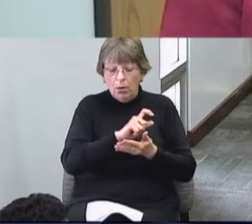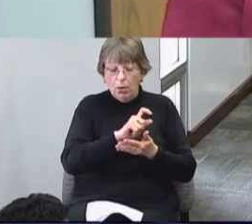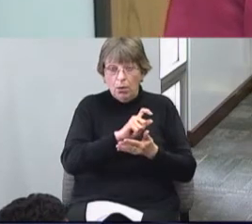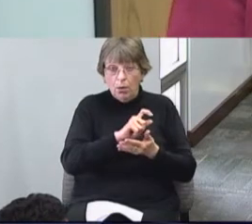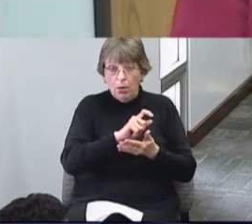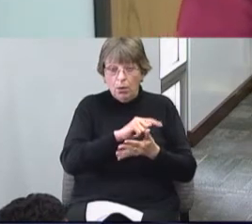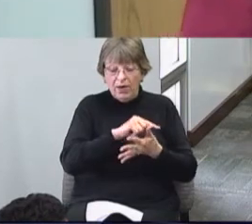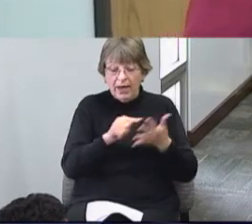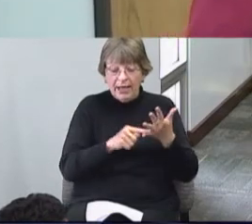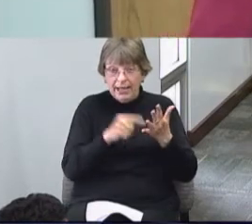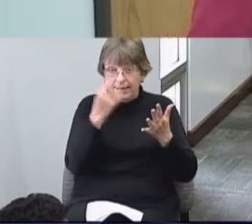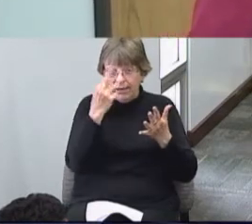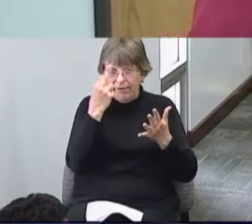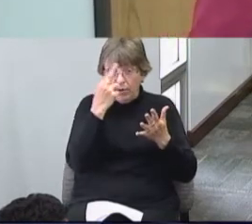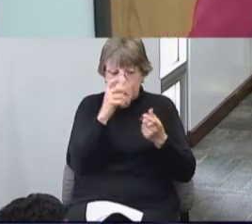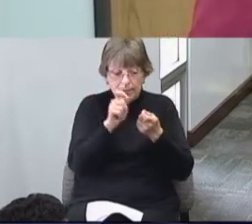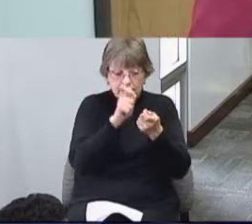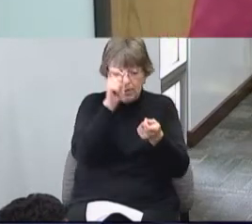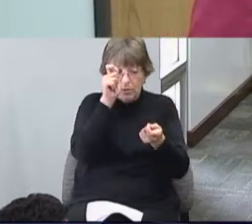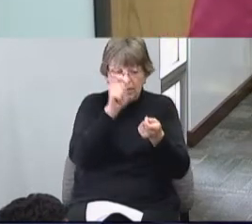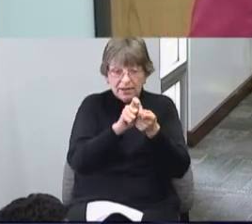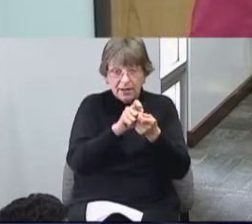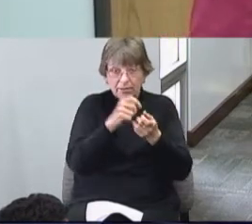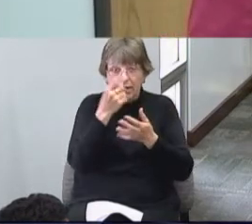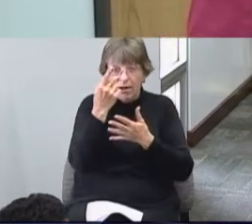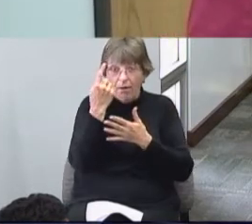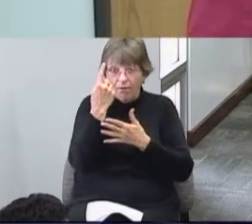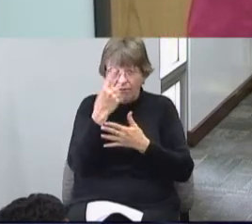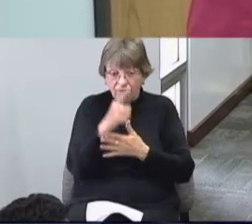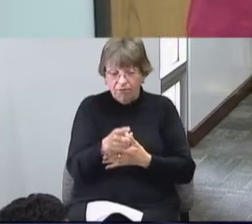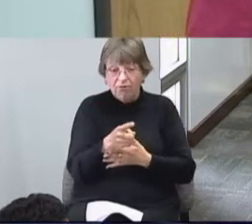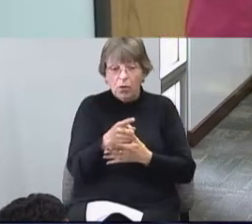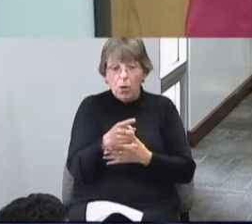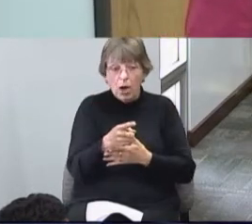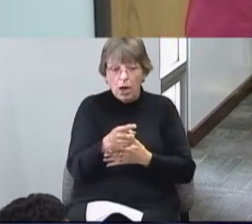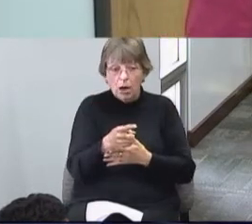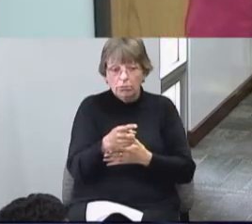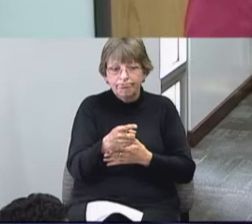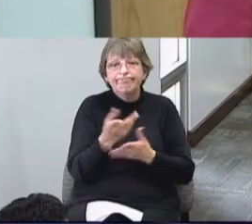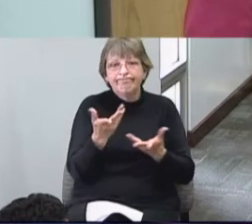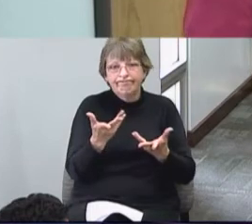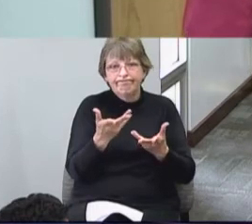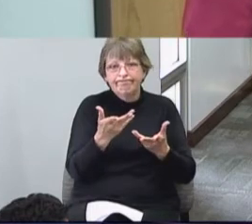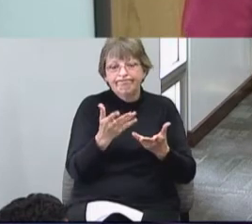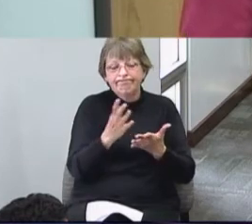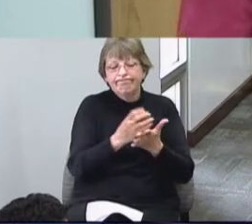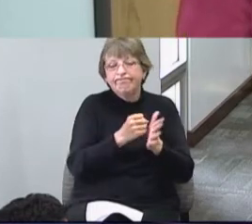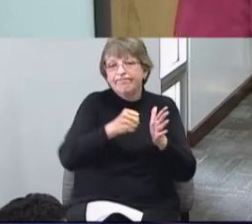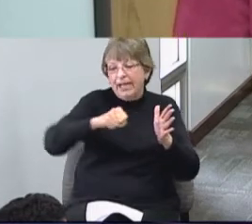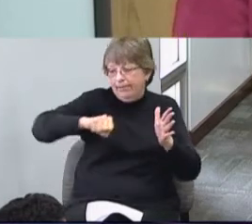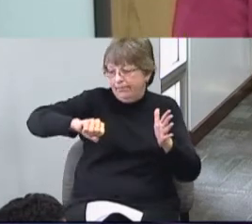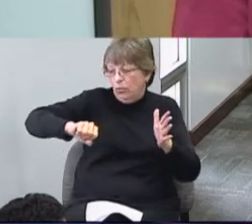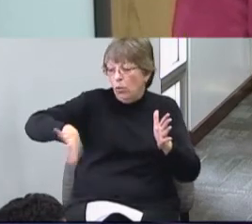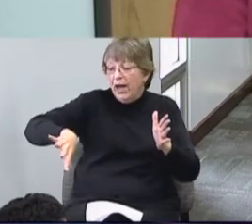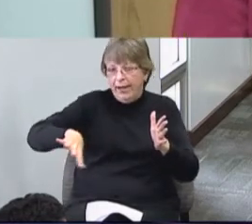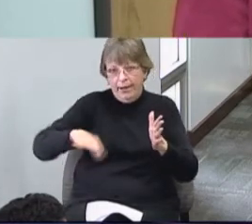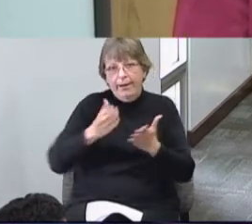reasons for deaccessioning a piece of art, but it also says that